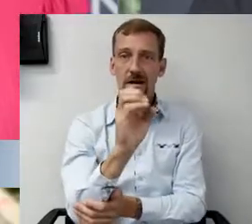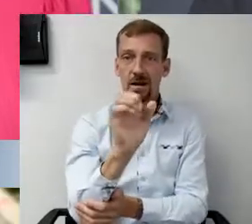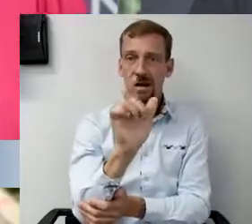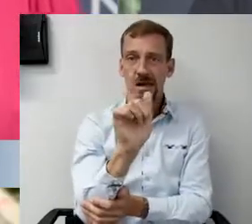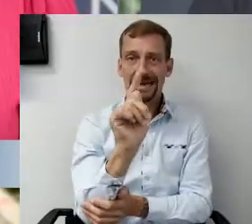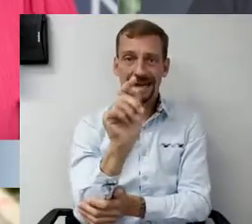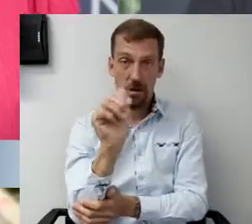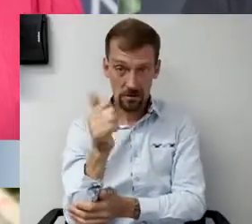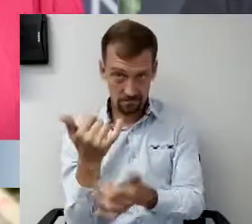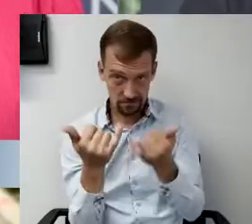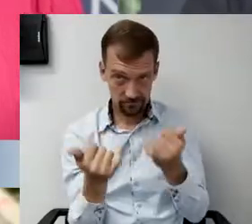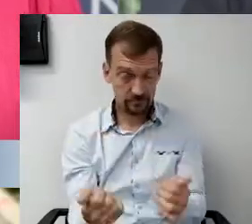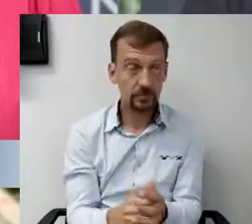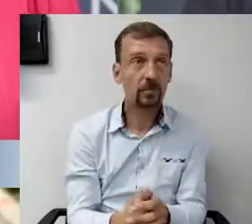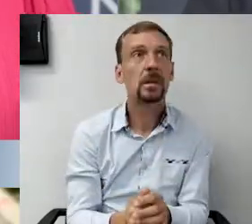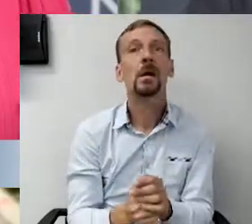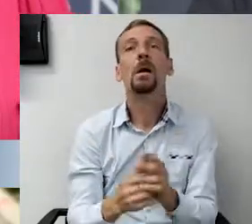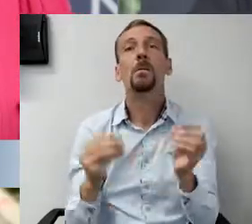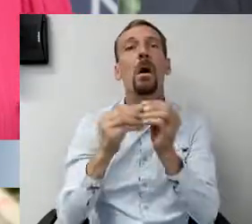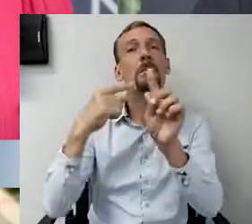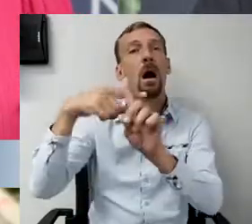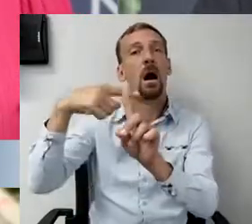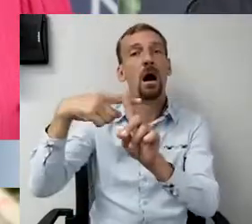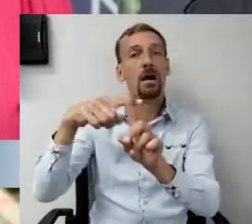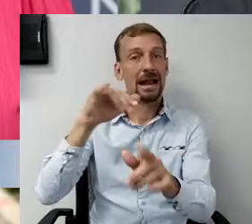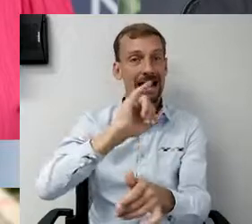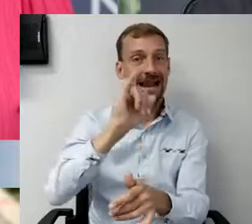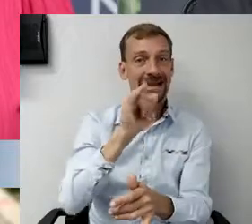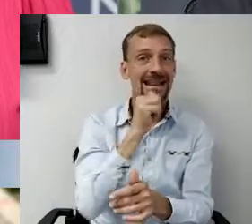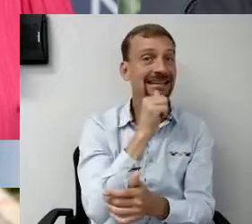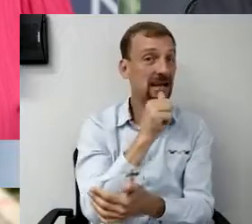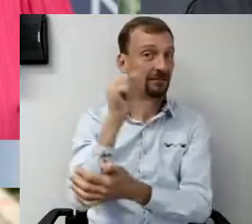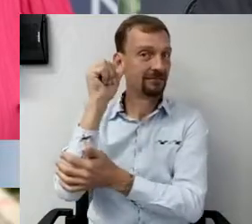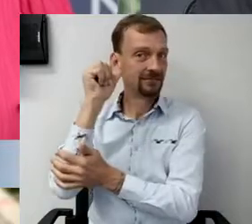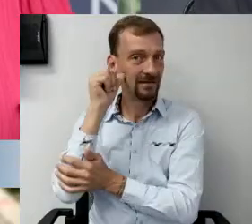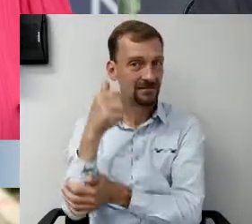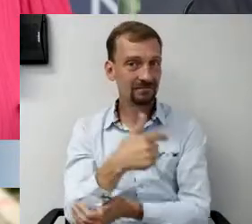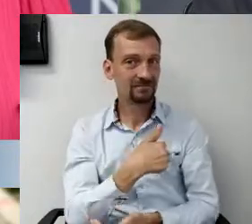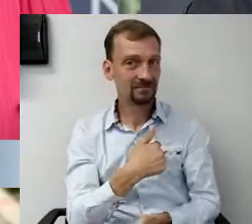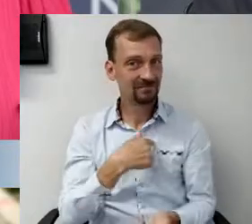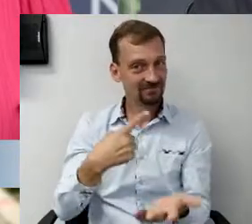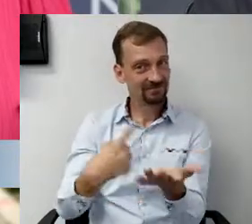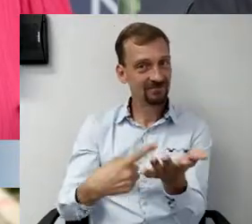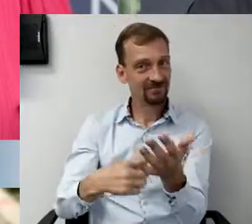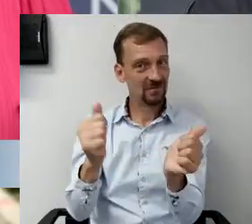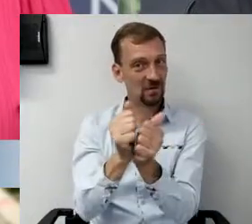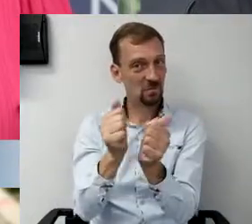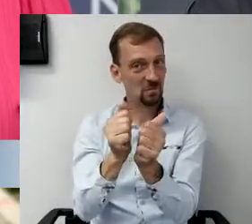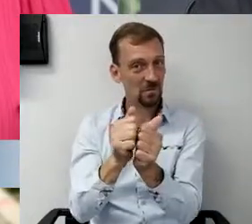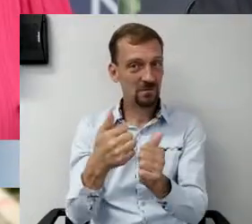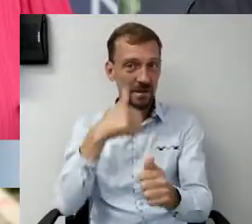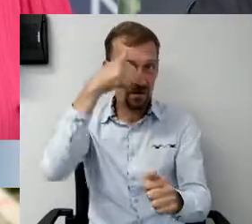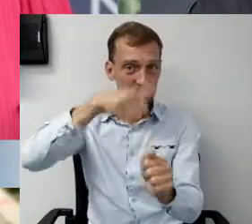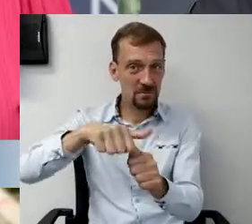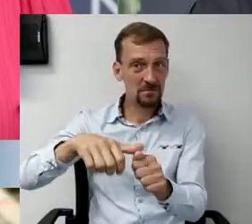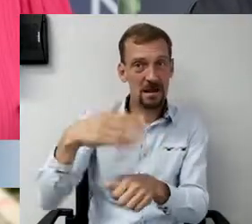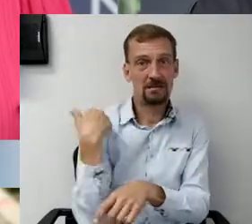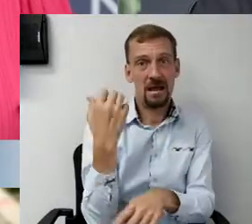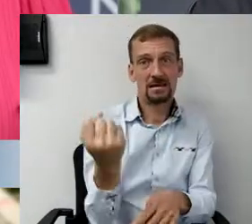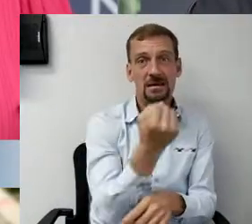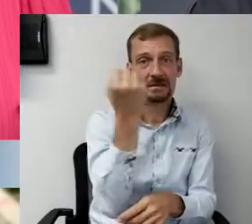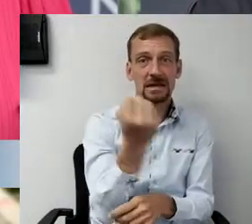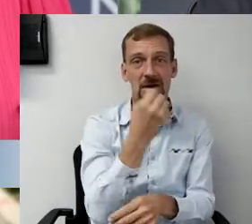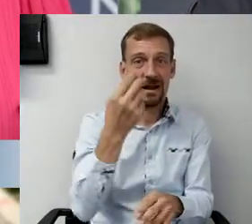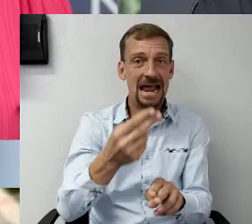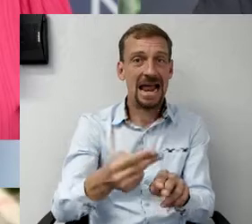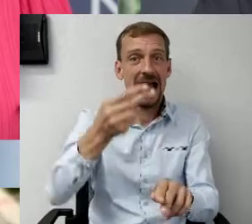So just a few weeks ago, and this is kind of one of my opening remarks yesterday at the press conference. It was on a Saturday. We hit our